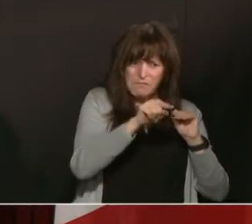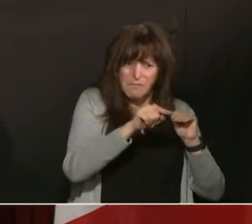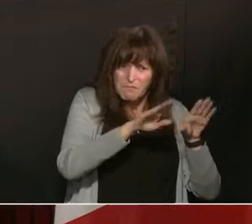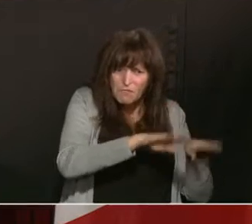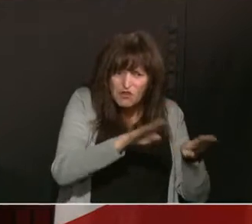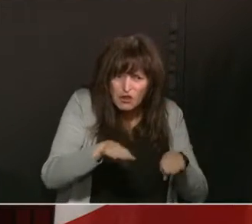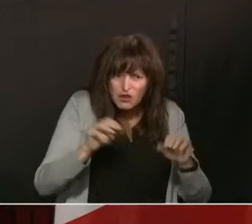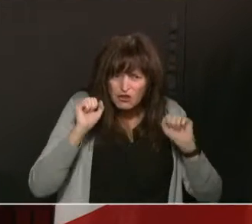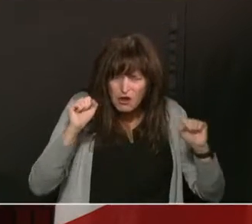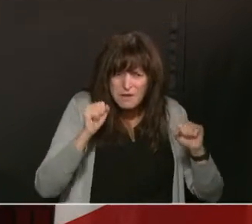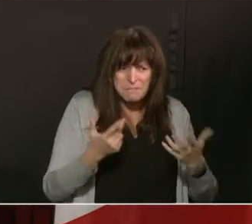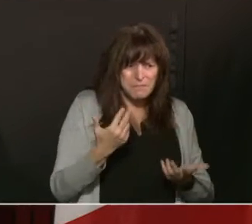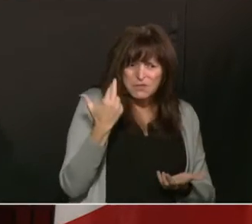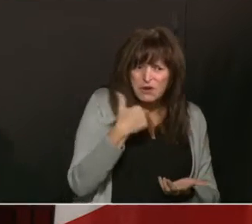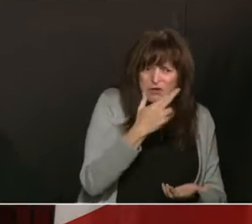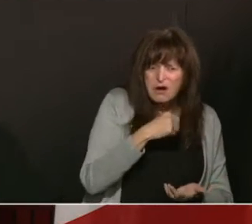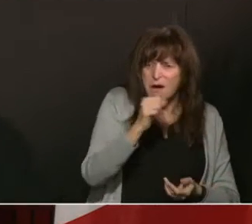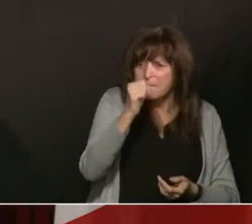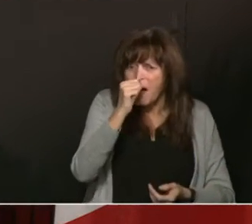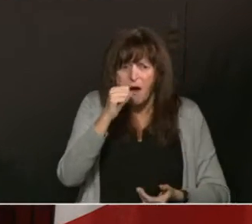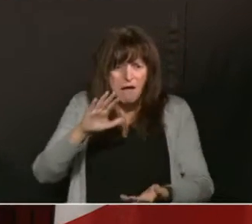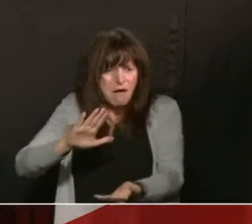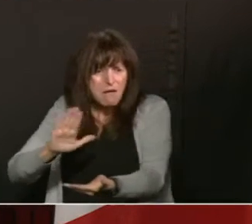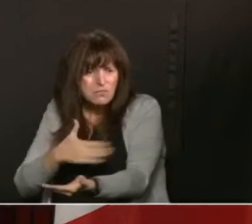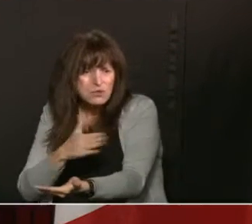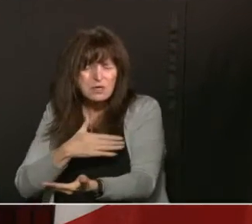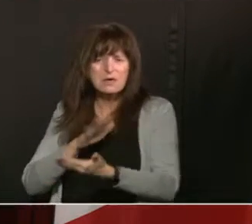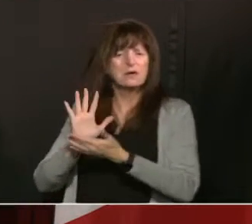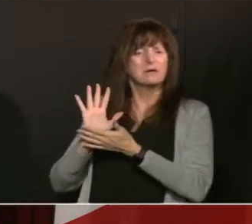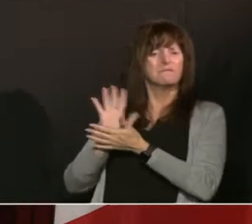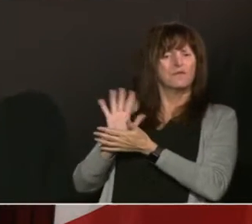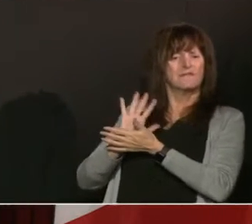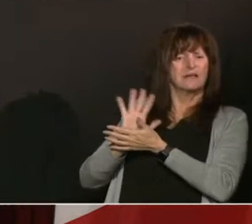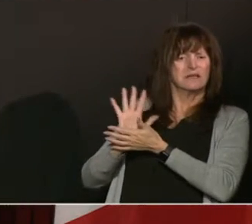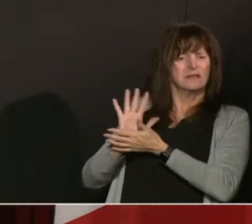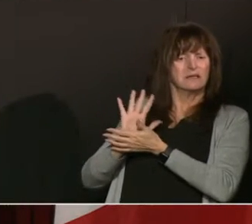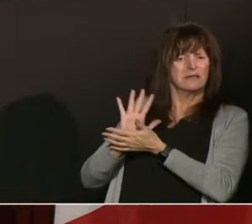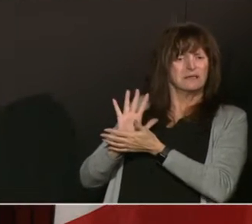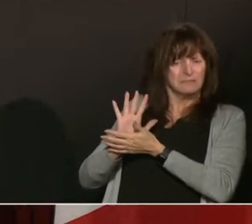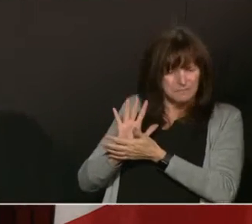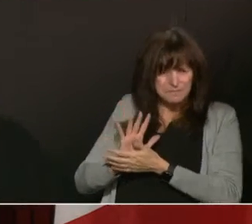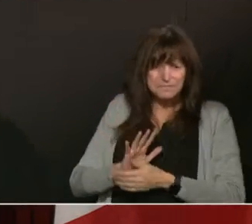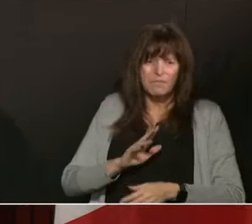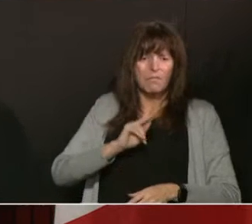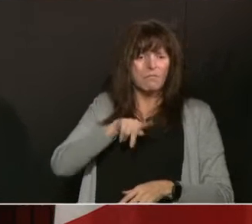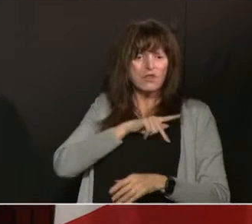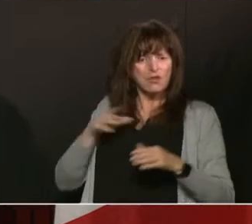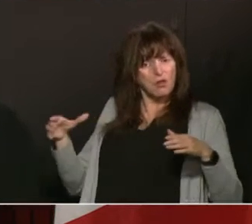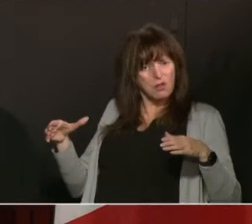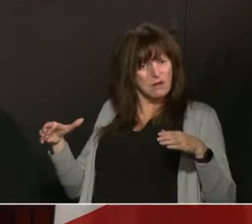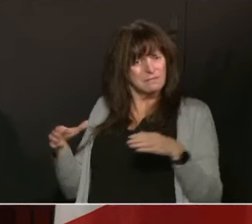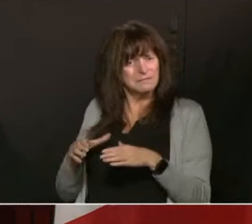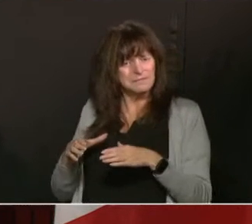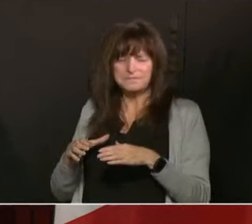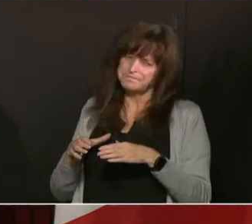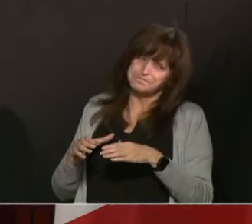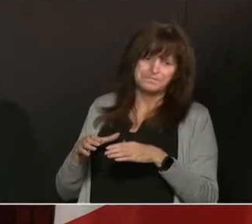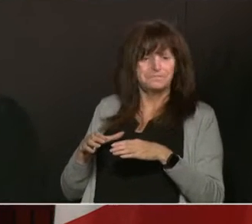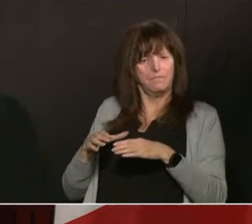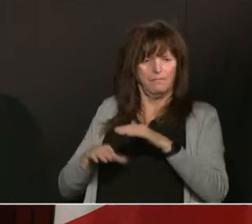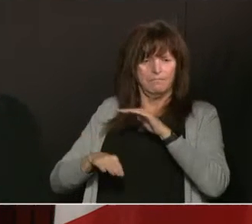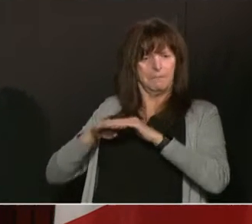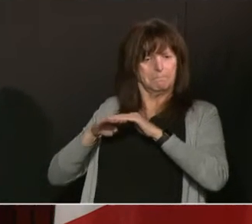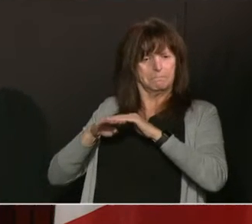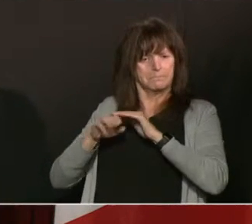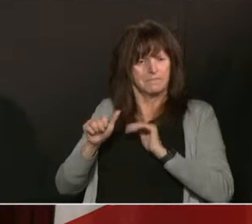venues, and movie theaters. Social gathering limits were also reduced to 10 people indoors and